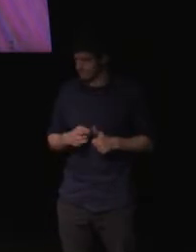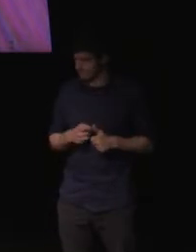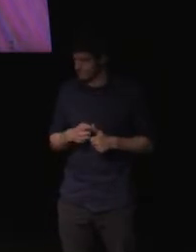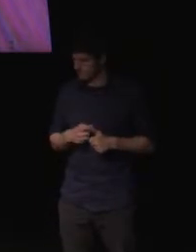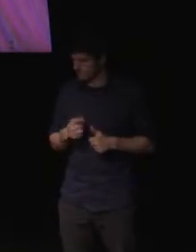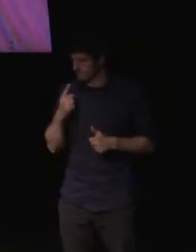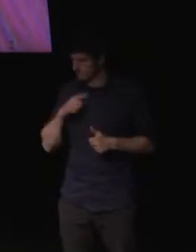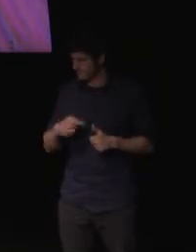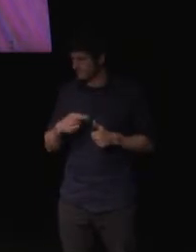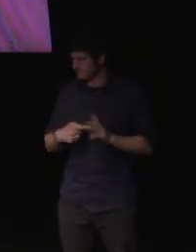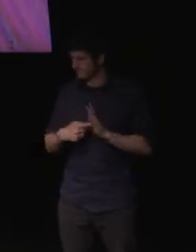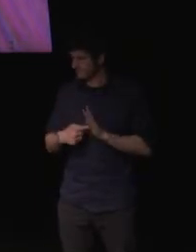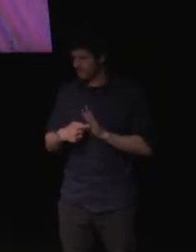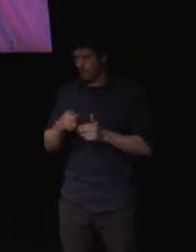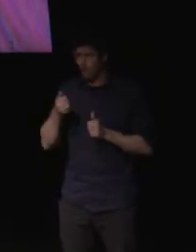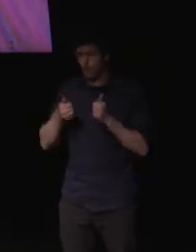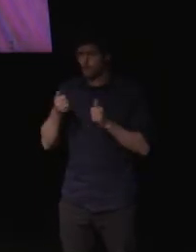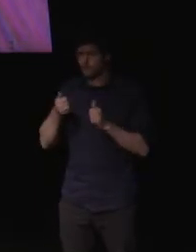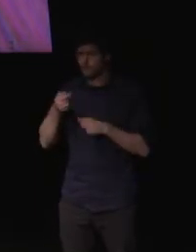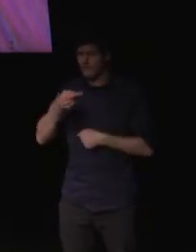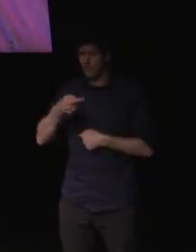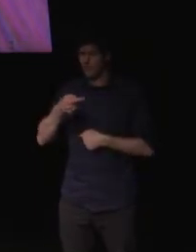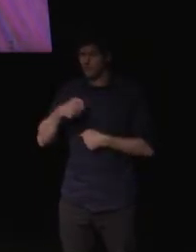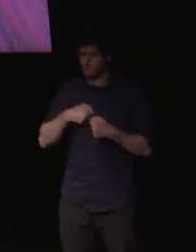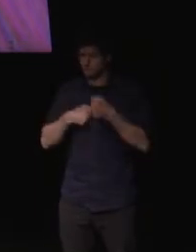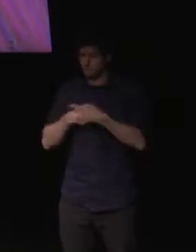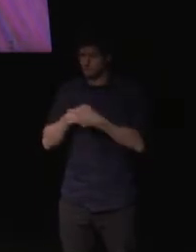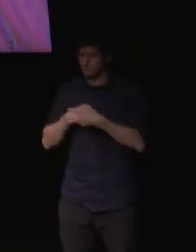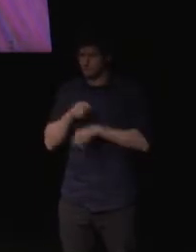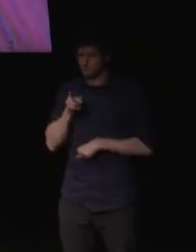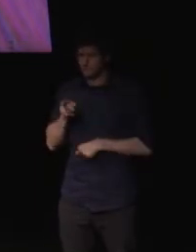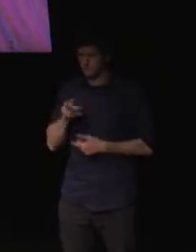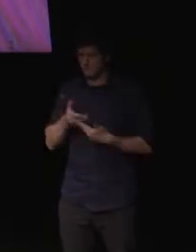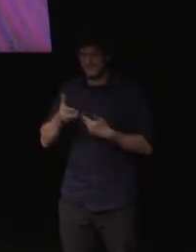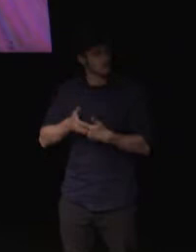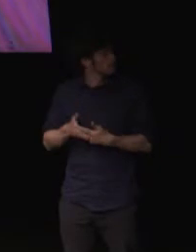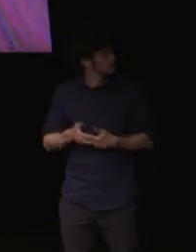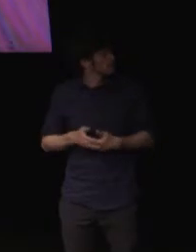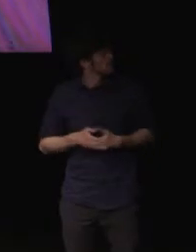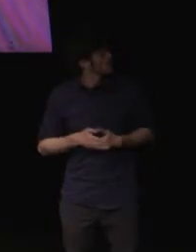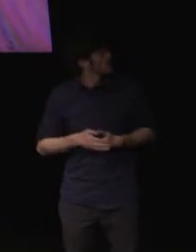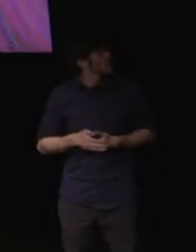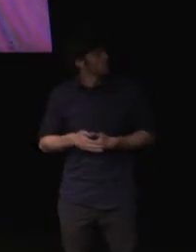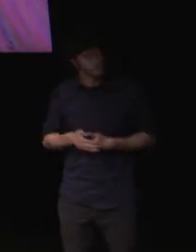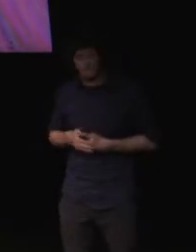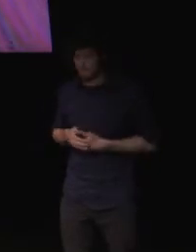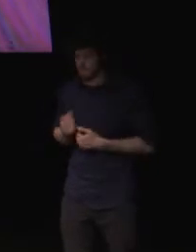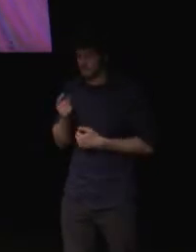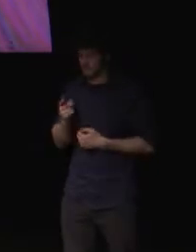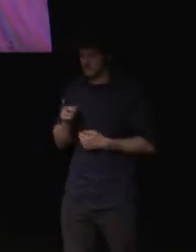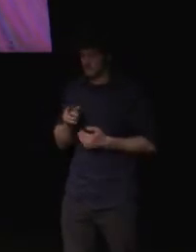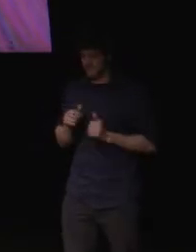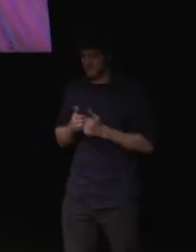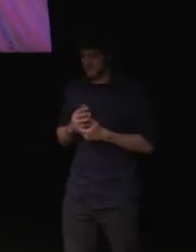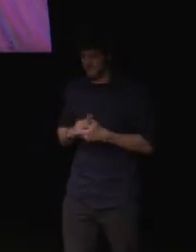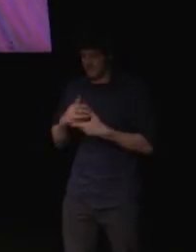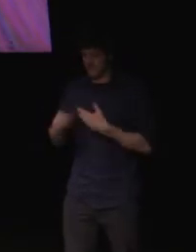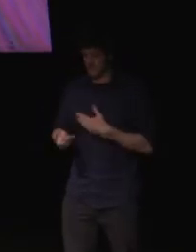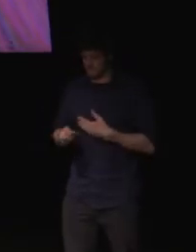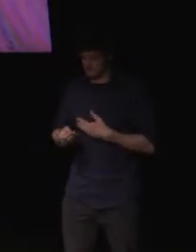example, which arrow comes next, like to complete the track. So he's going to click on one of the arrows, and then to get out of